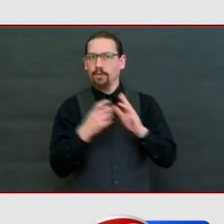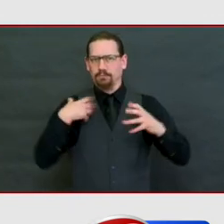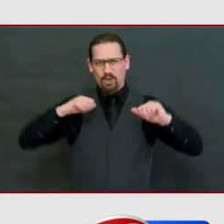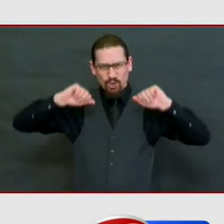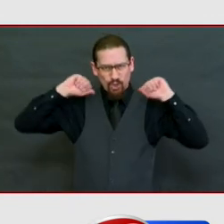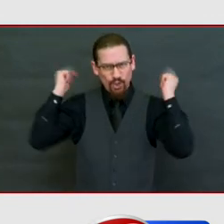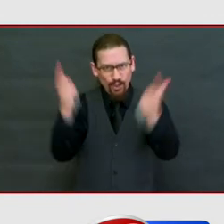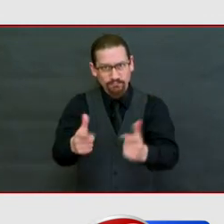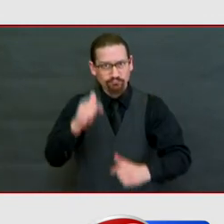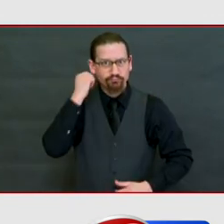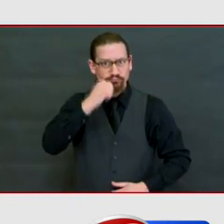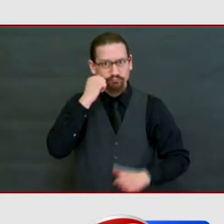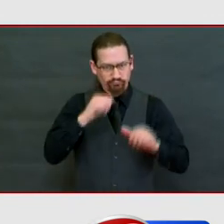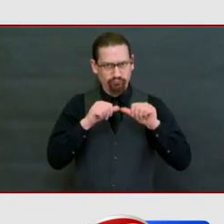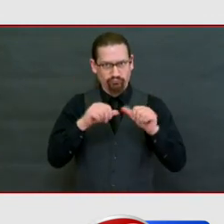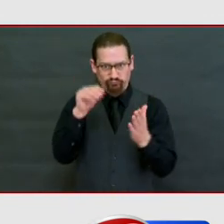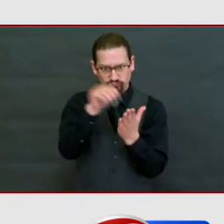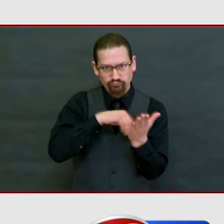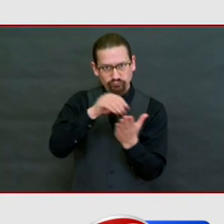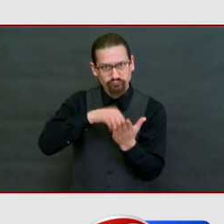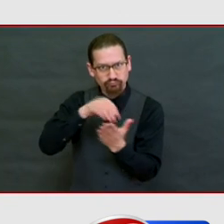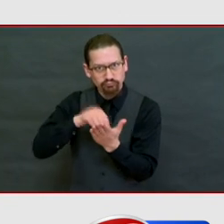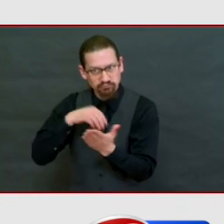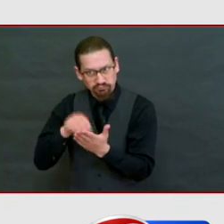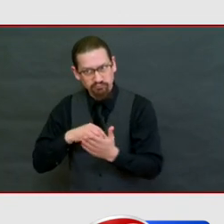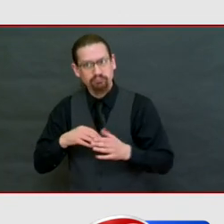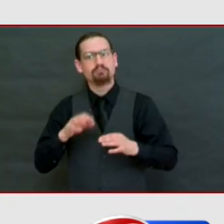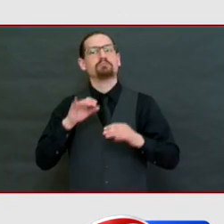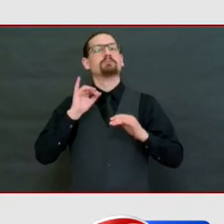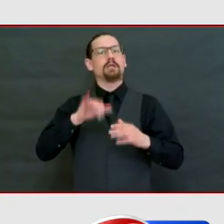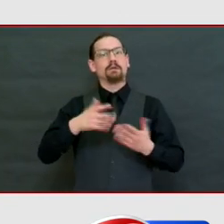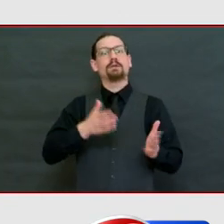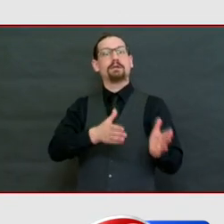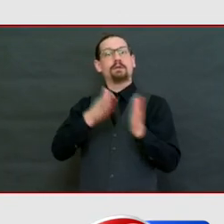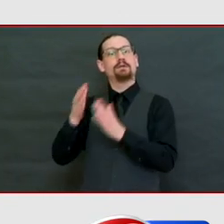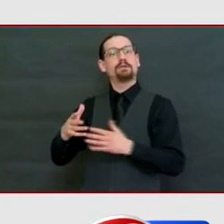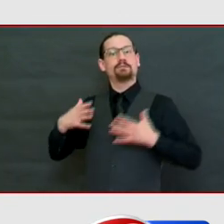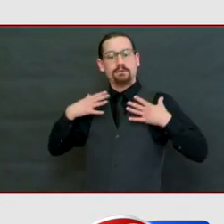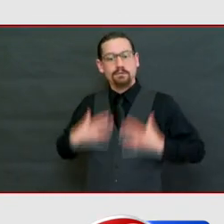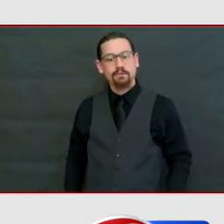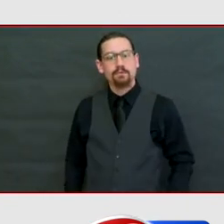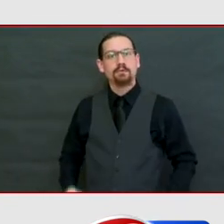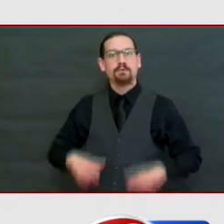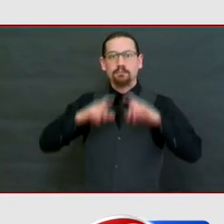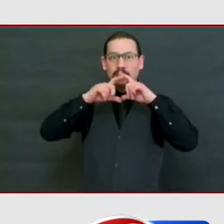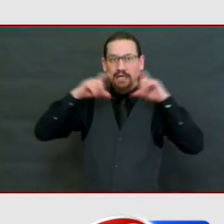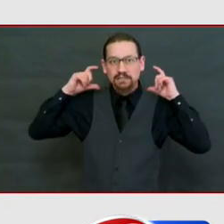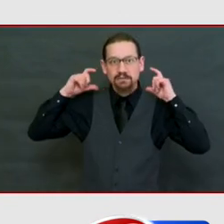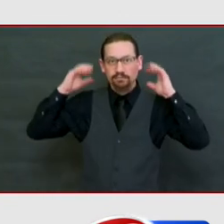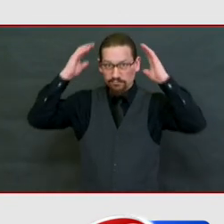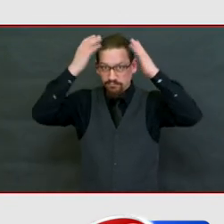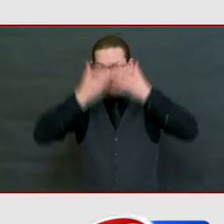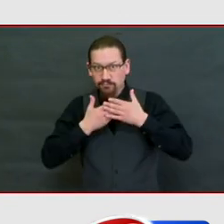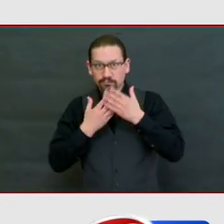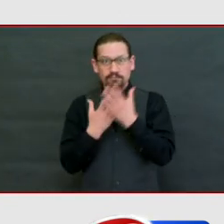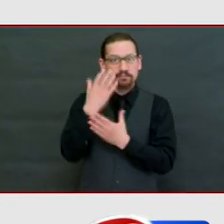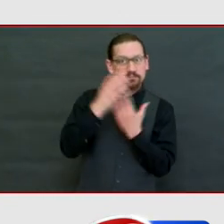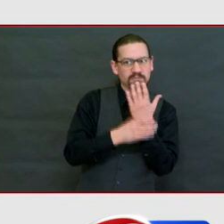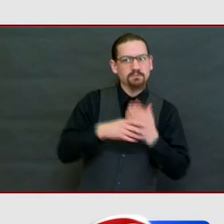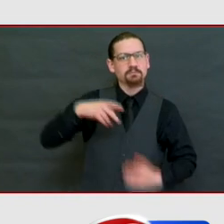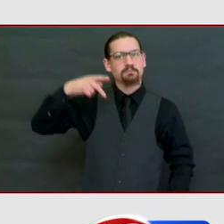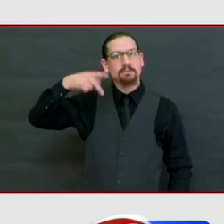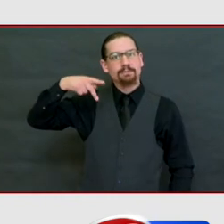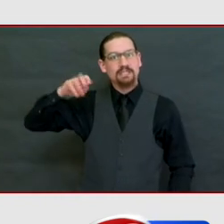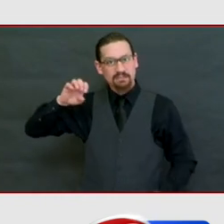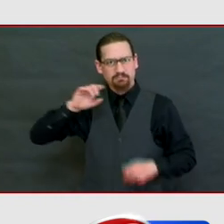least 30% available ICU capacity, and complete confidence that we have services in place to get groceries and other